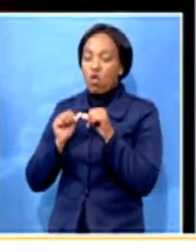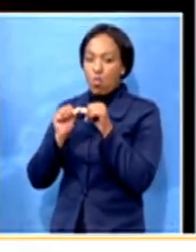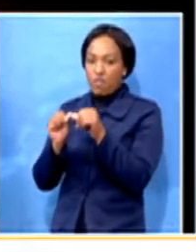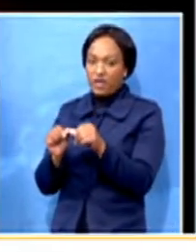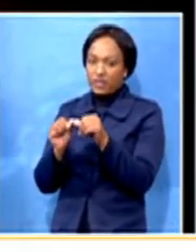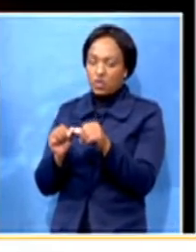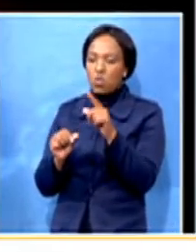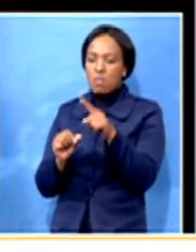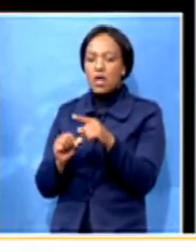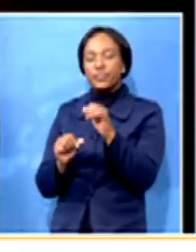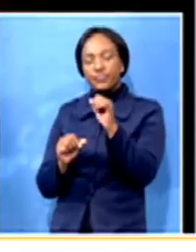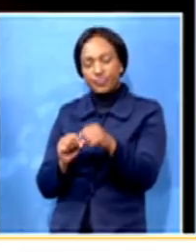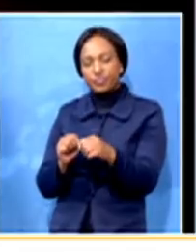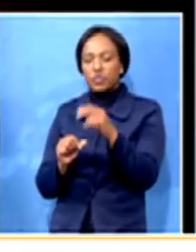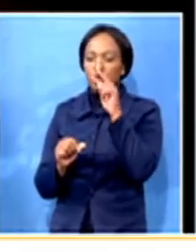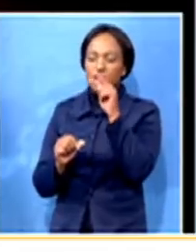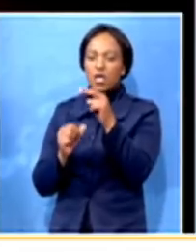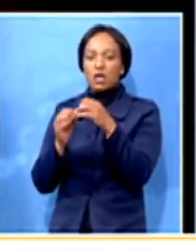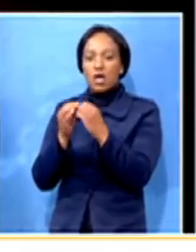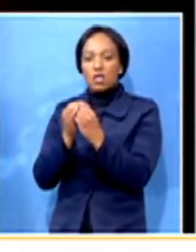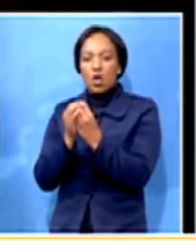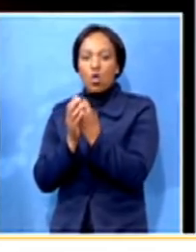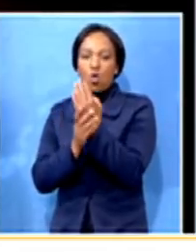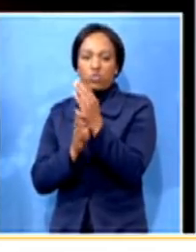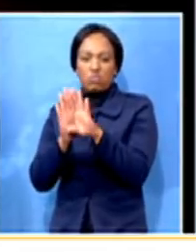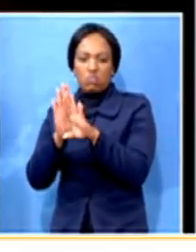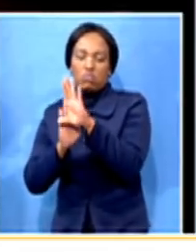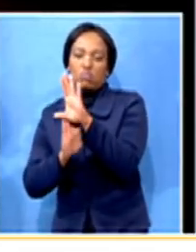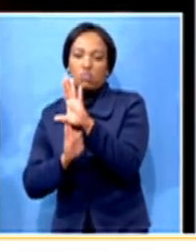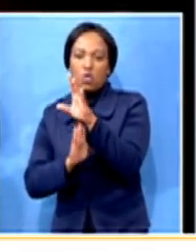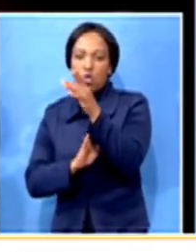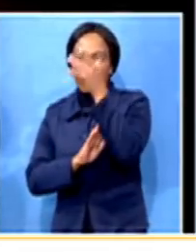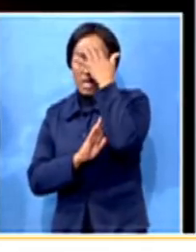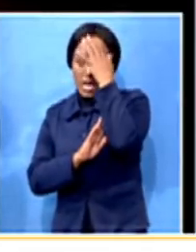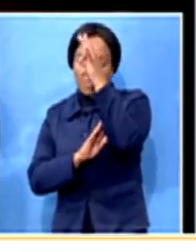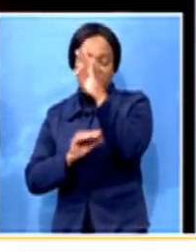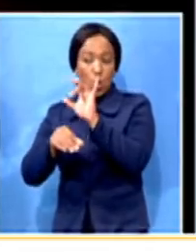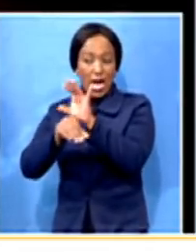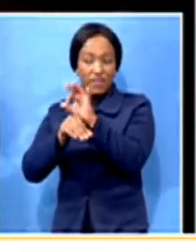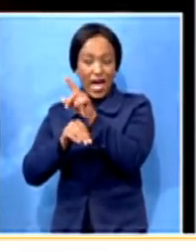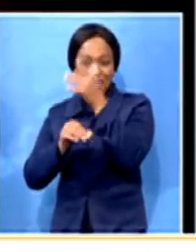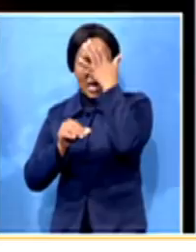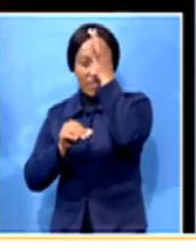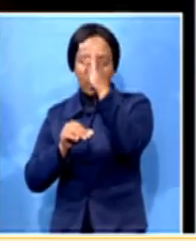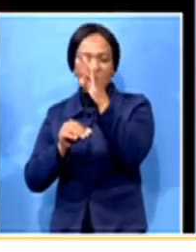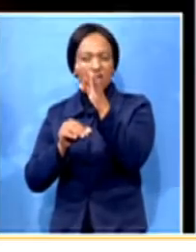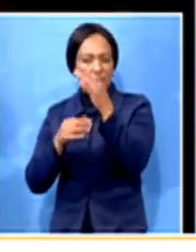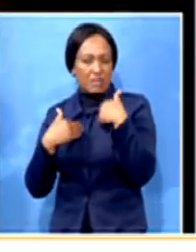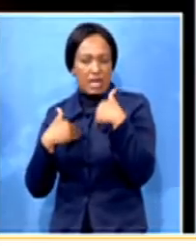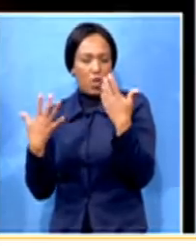reconceptualize growth in this country. If you were to give government some pointers, some advice in this regard, where should they